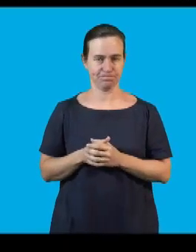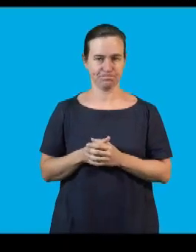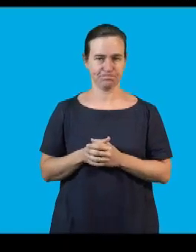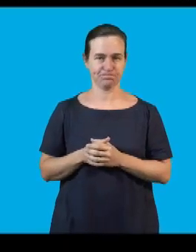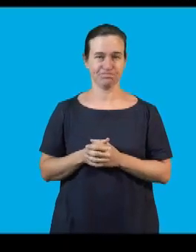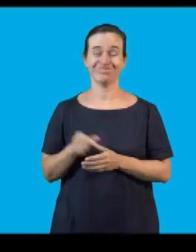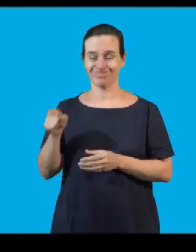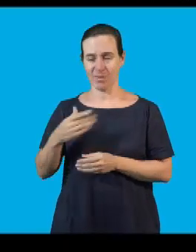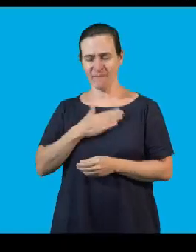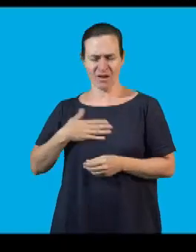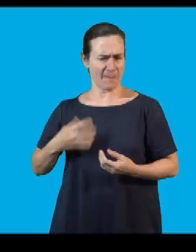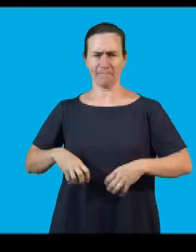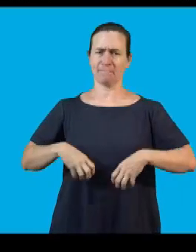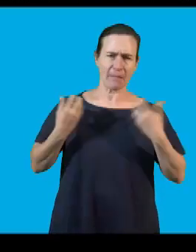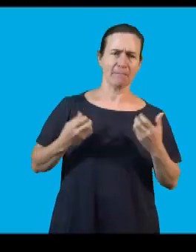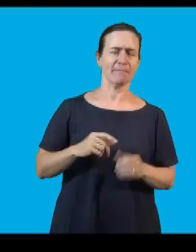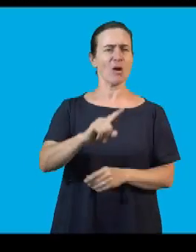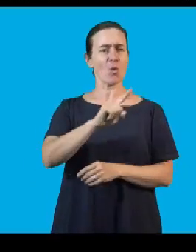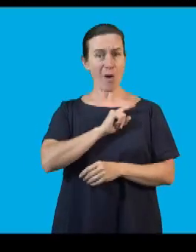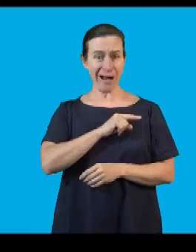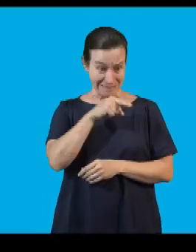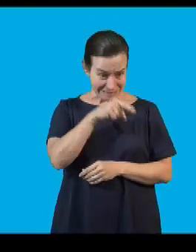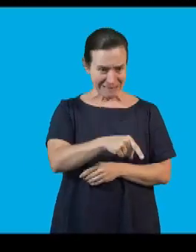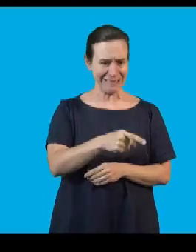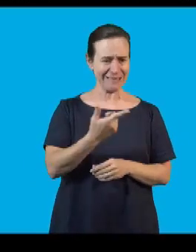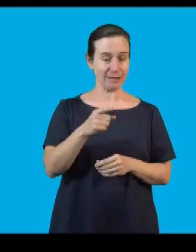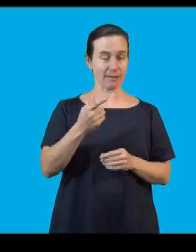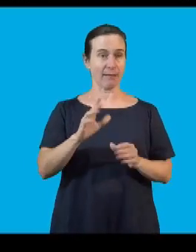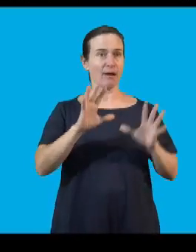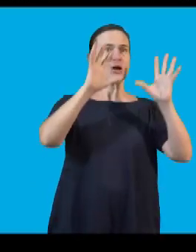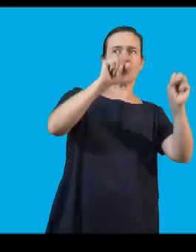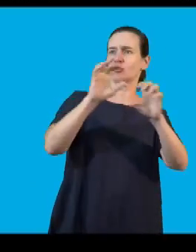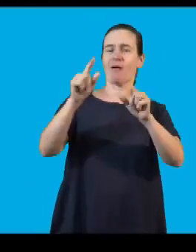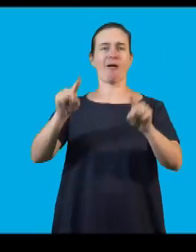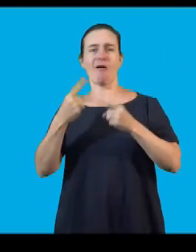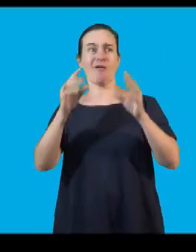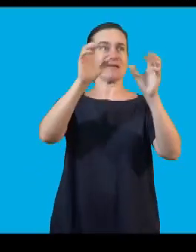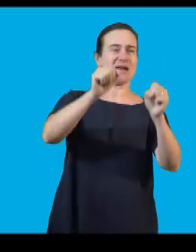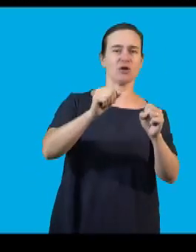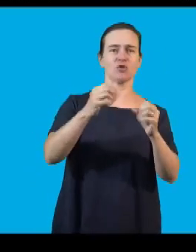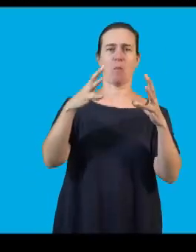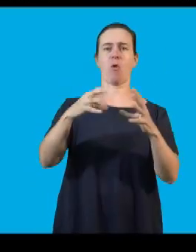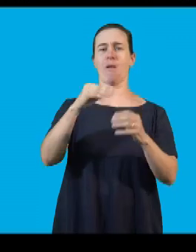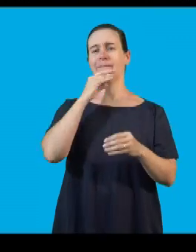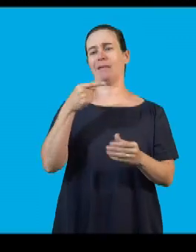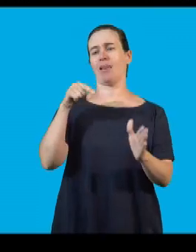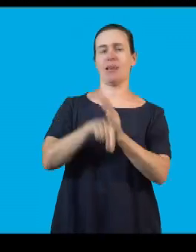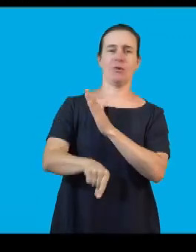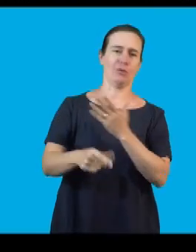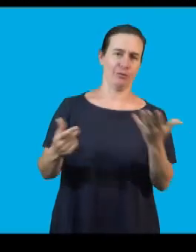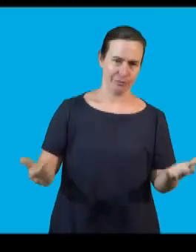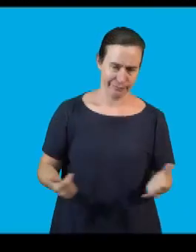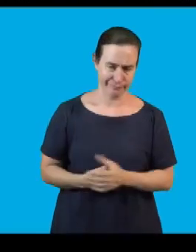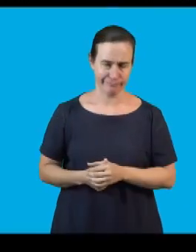feeling anger towards Chalky because he made them lose the match. He misinterpreted what needed to happen